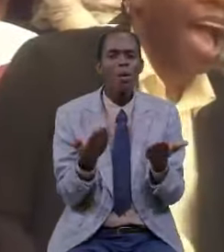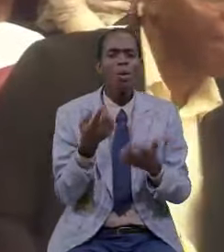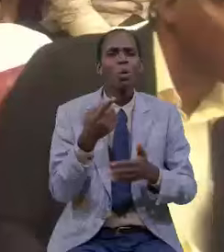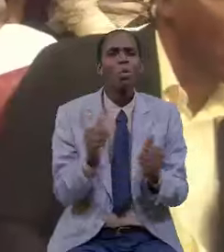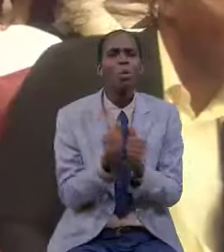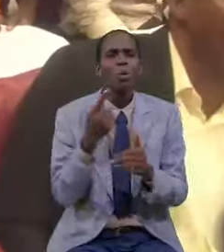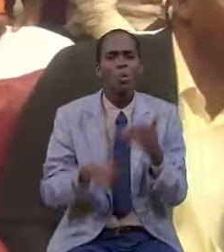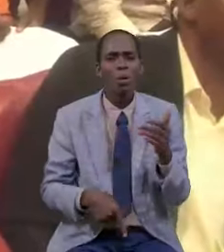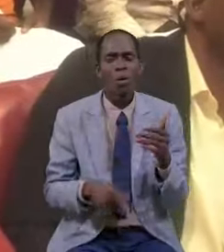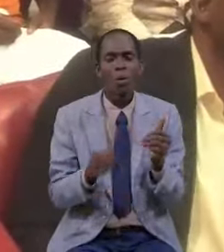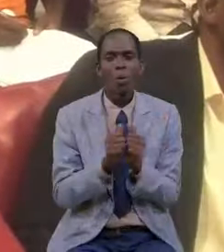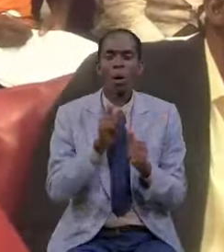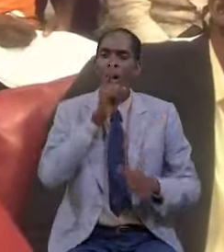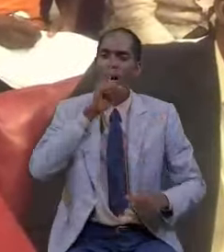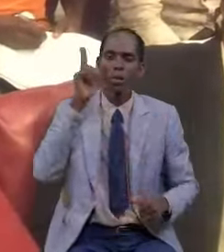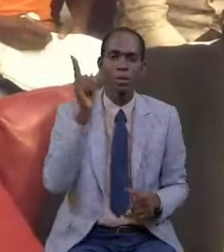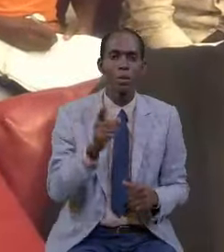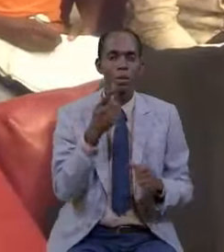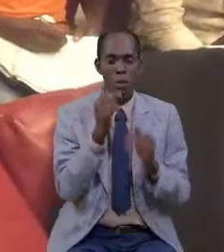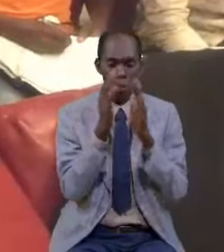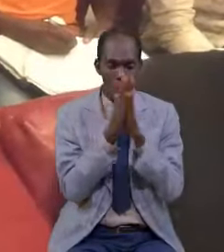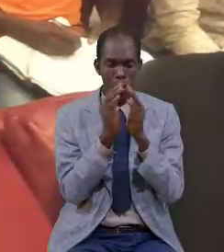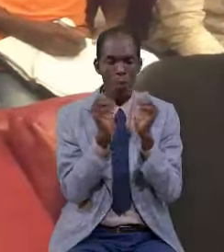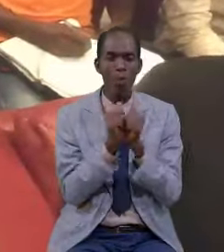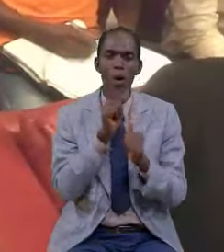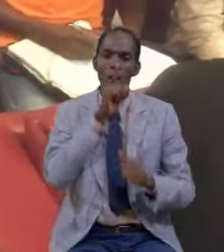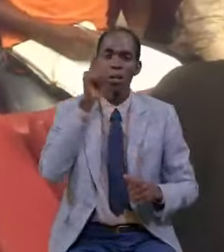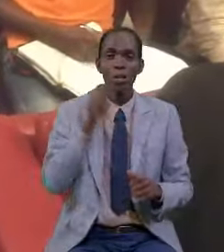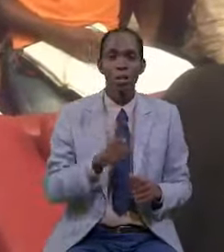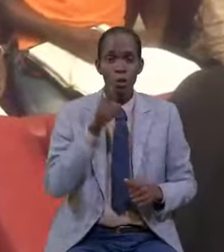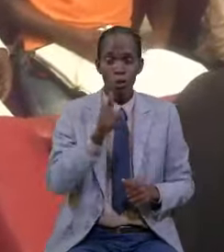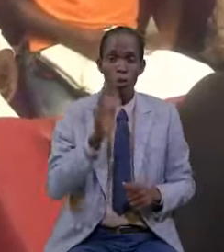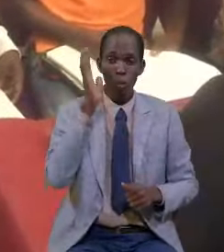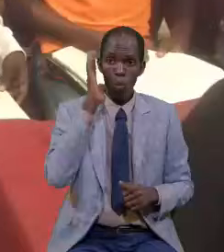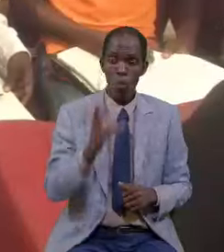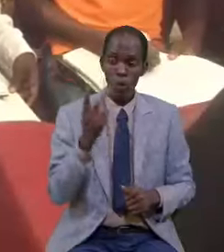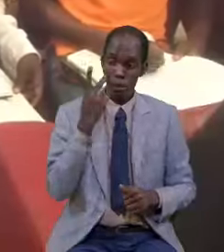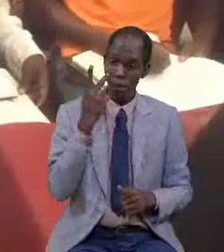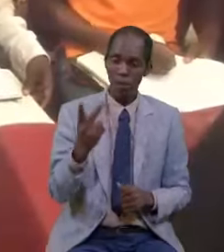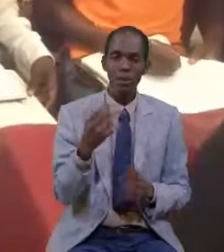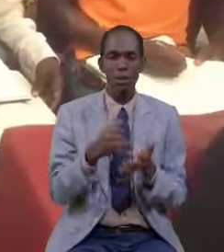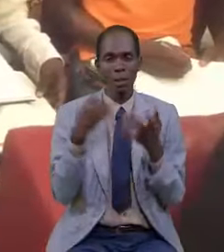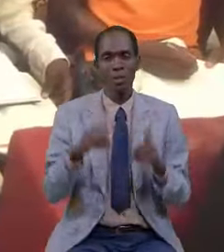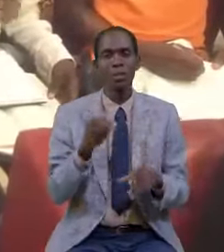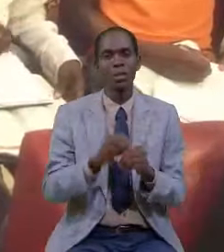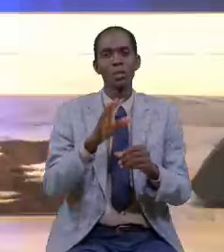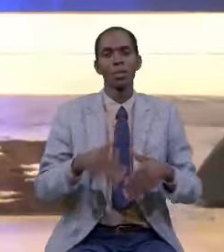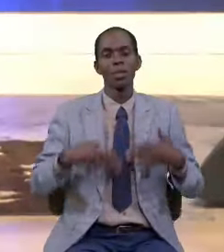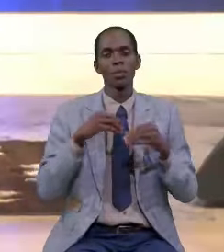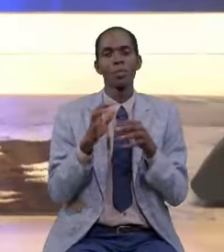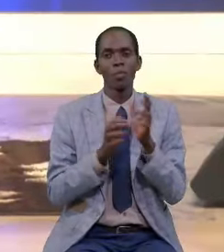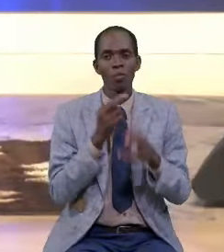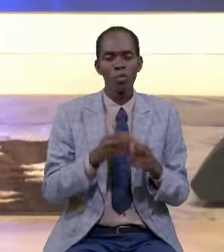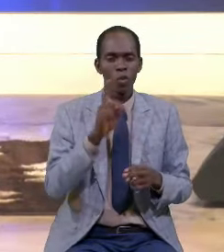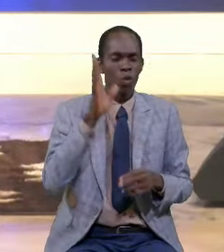tell me, the prayer with assurance. You will see in your life, you will sense in